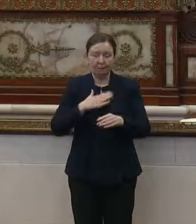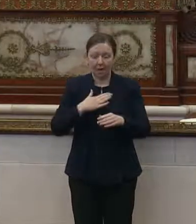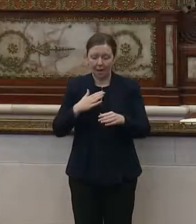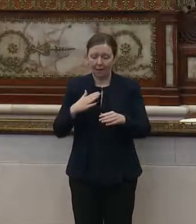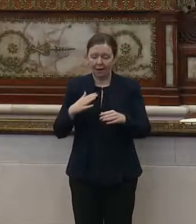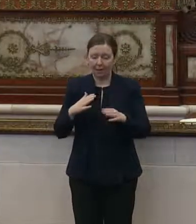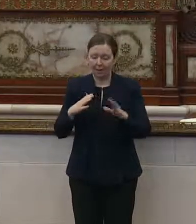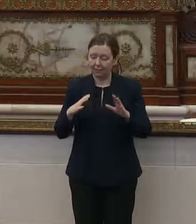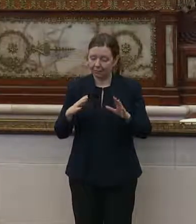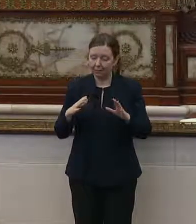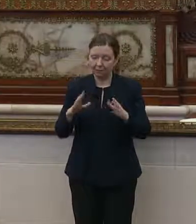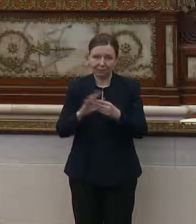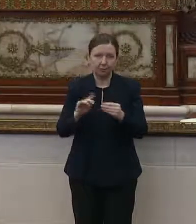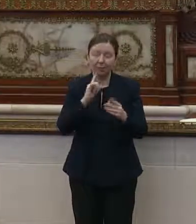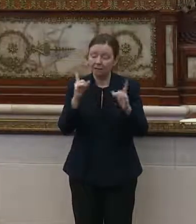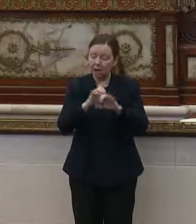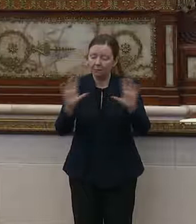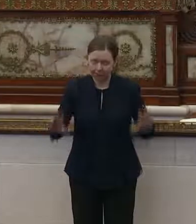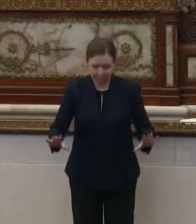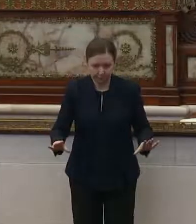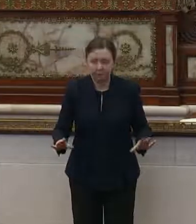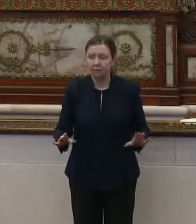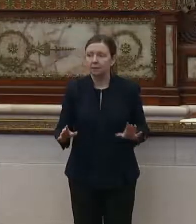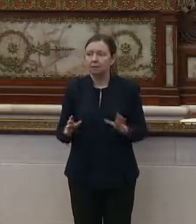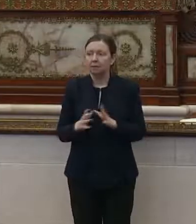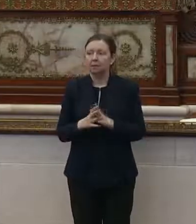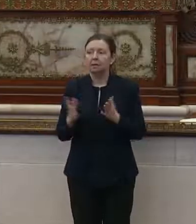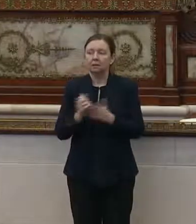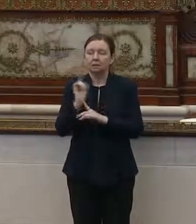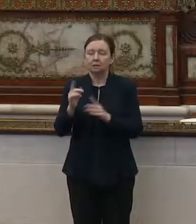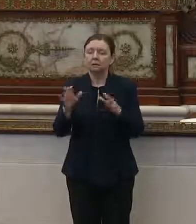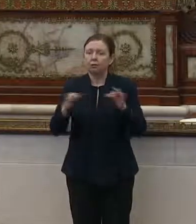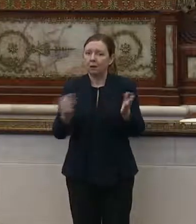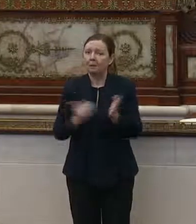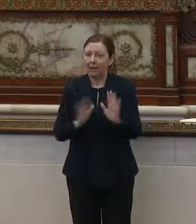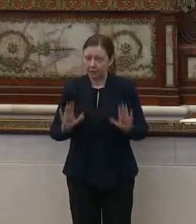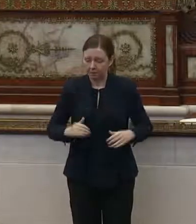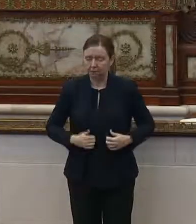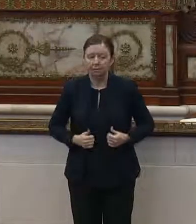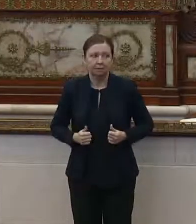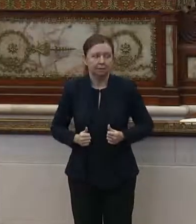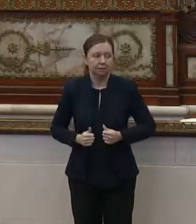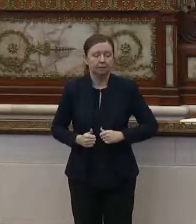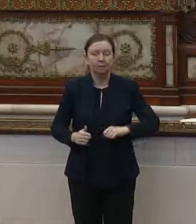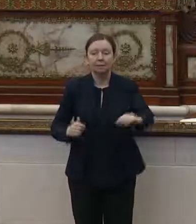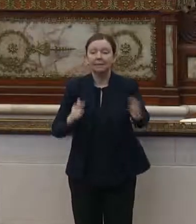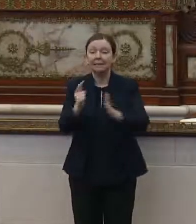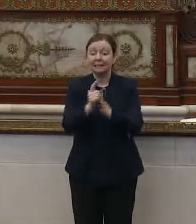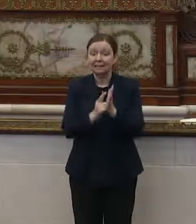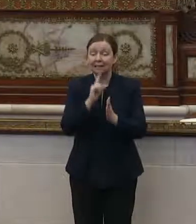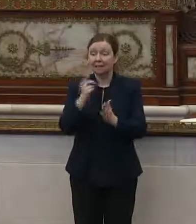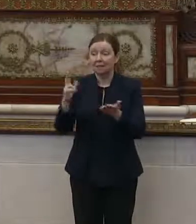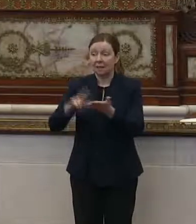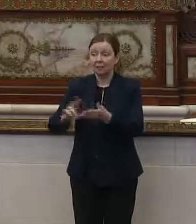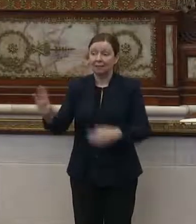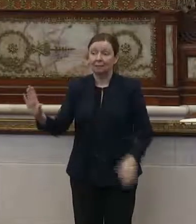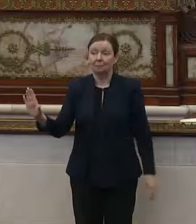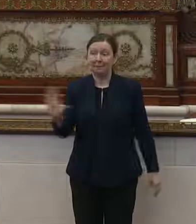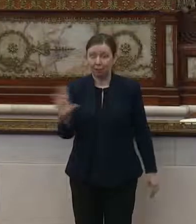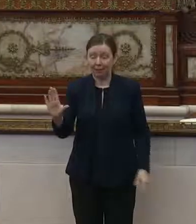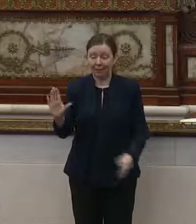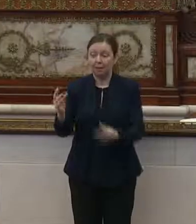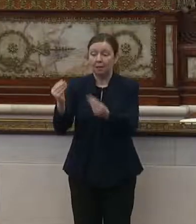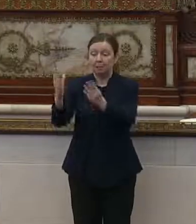and it's a little complicated, and so pardon me for taking a minute to describe it again. Legally, it's a contract between the provider